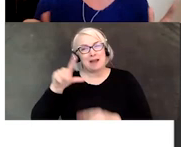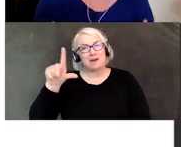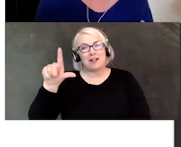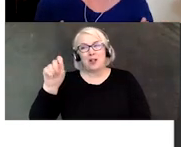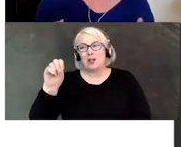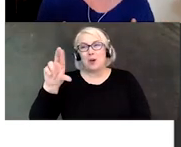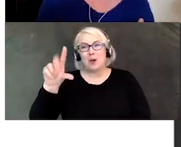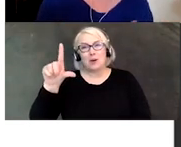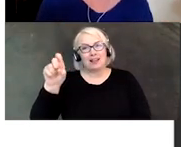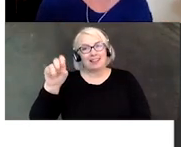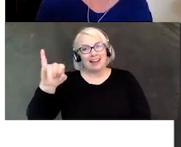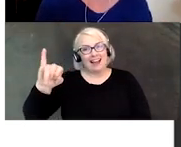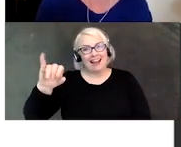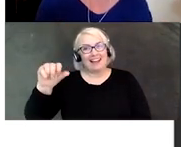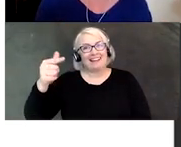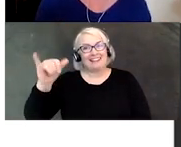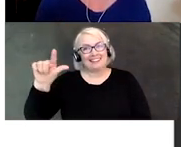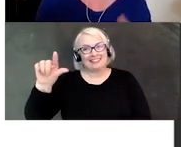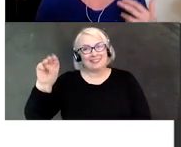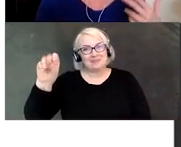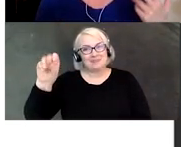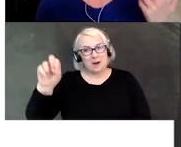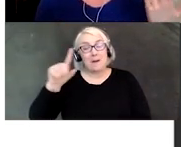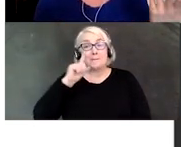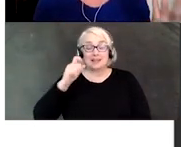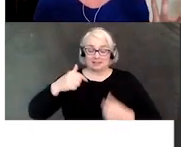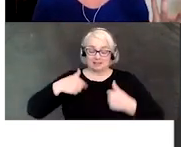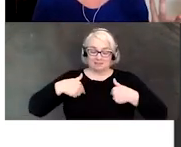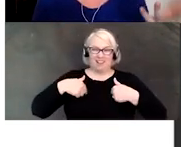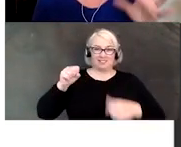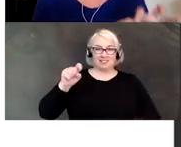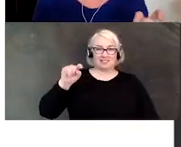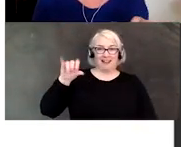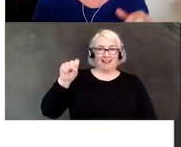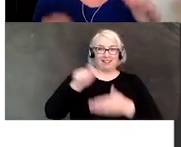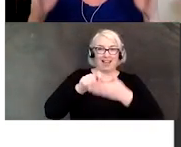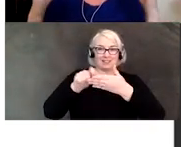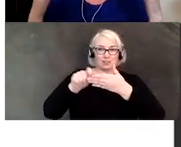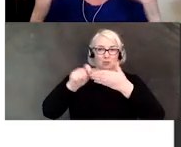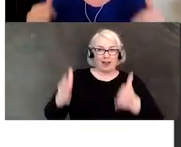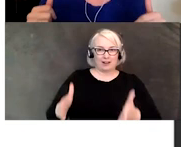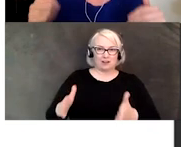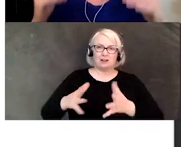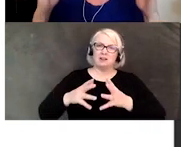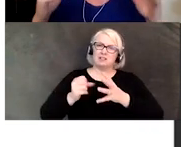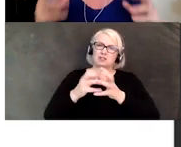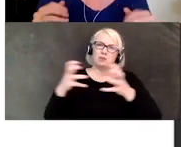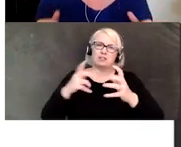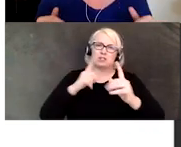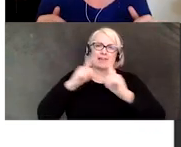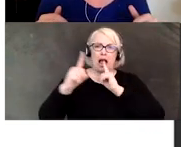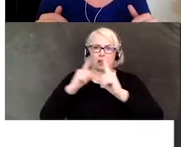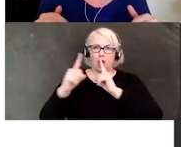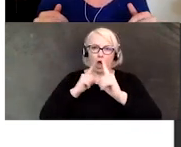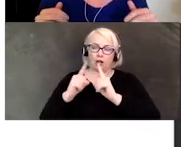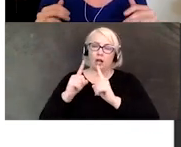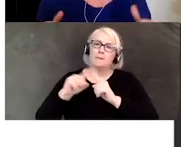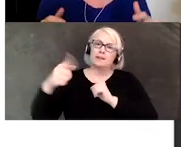dialoguey writer. And so to be entrusted with a very like visual